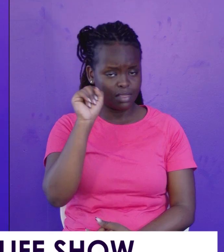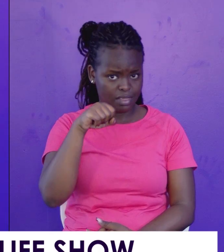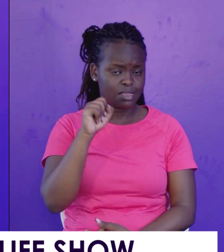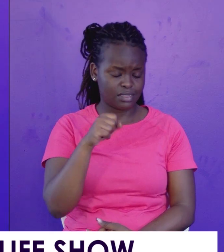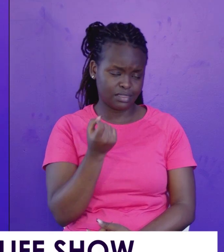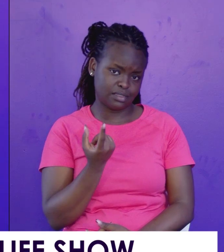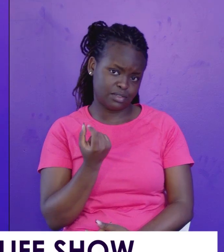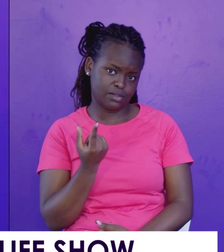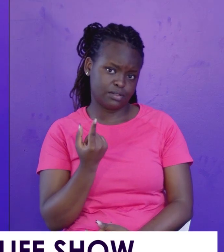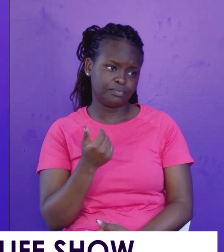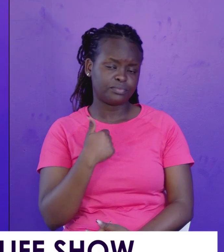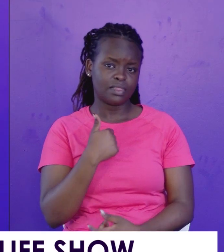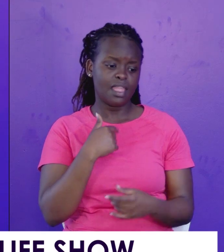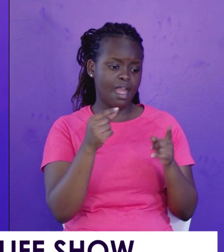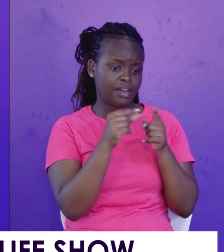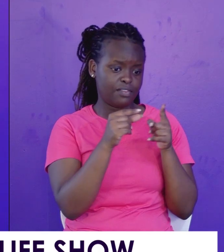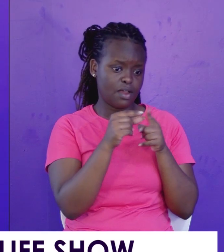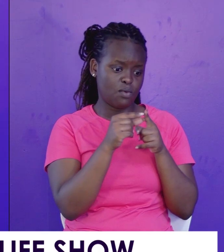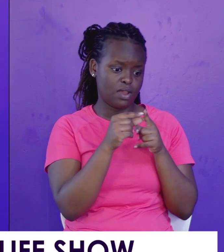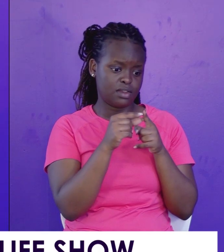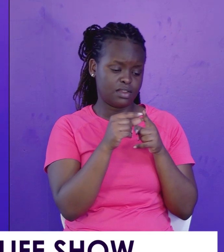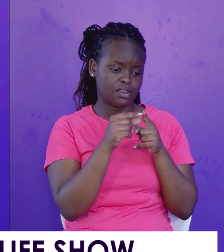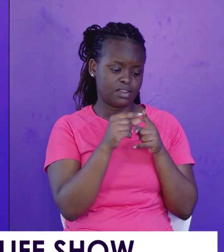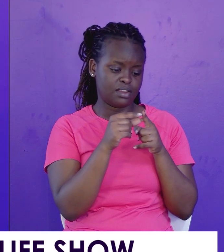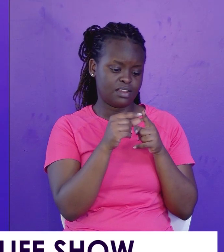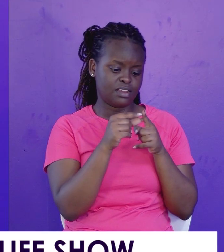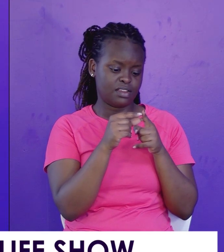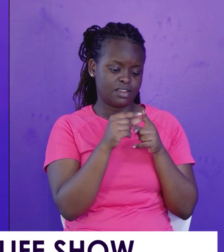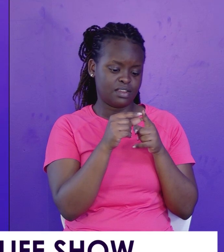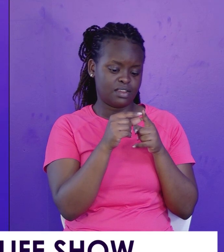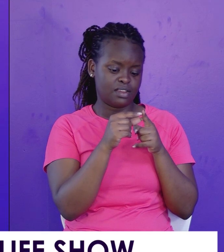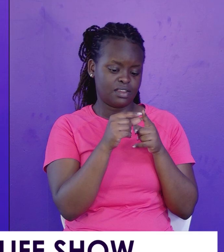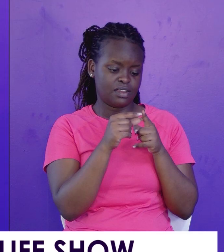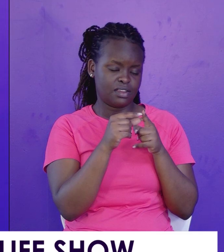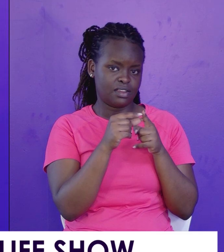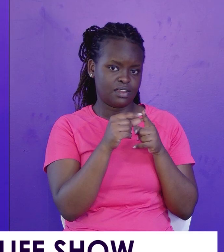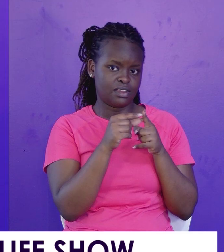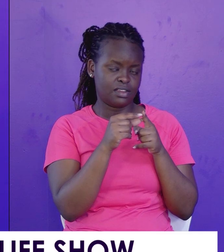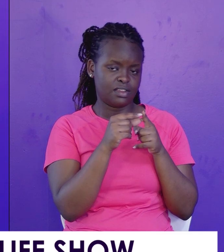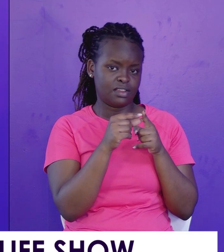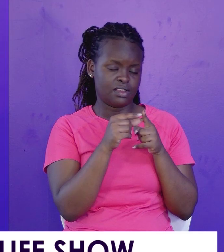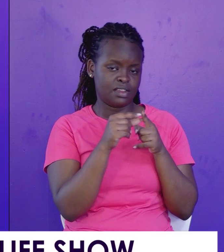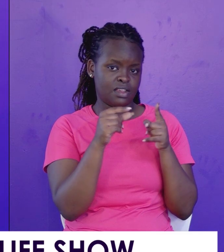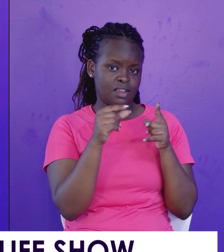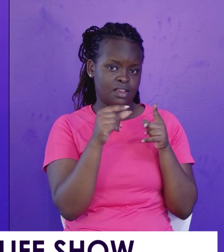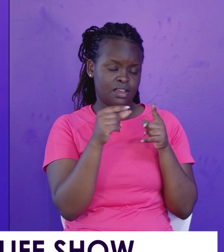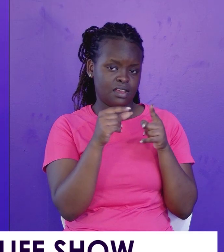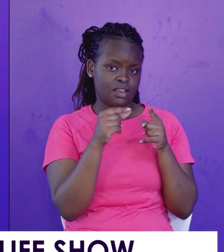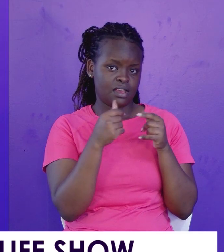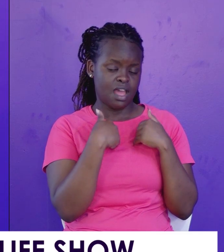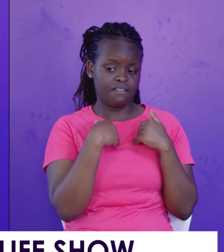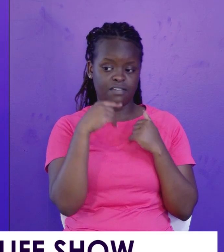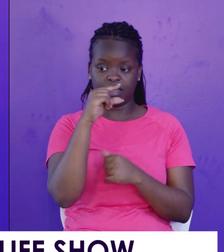it. There is a word around the gens. I can win some seats in Nyanza. Yeah. There is a